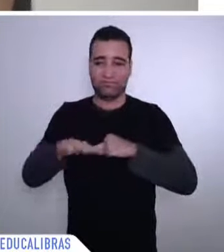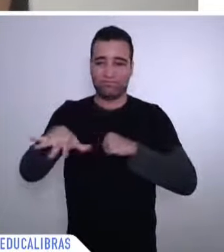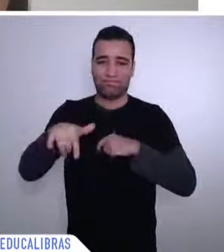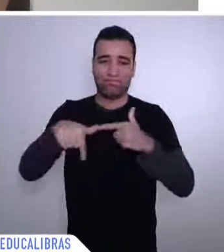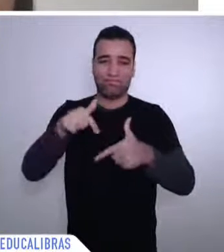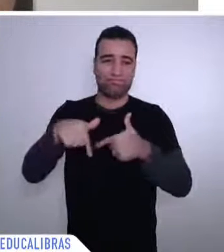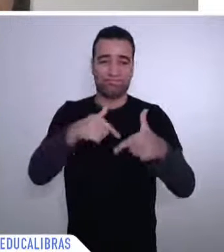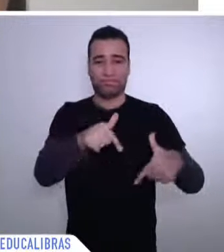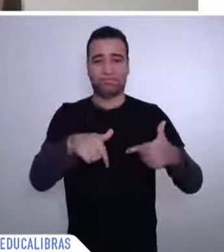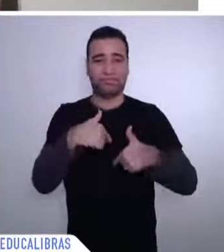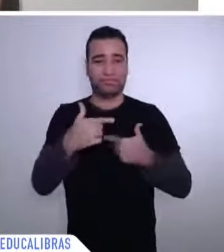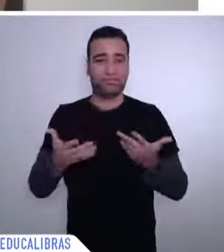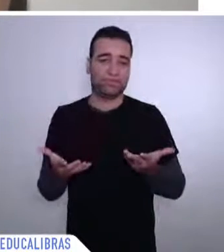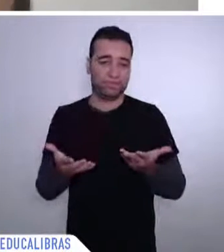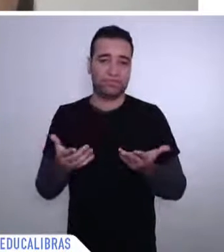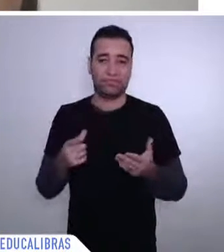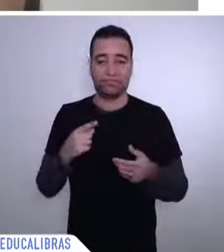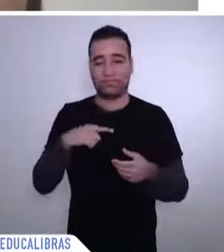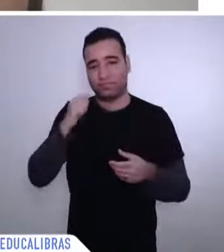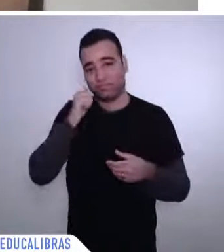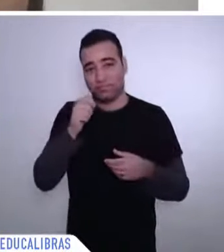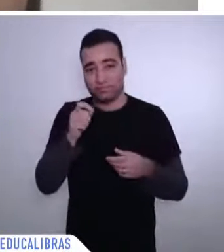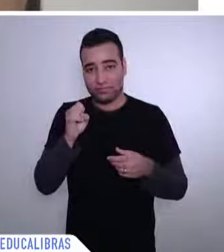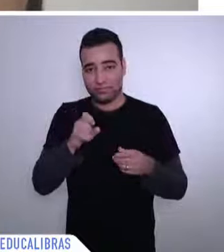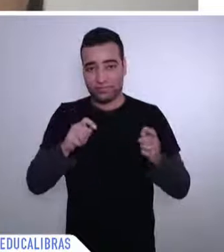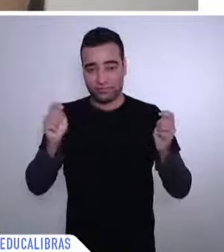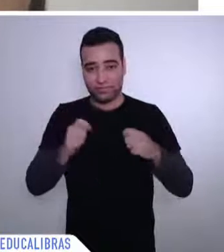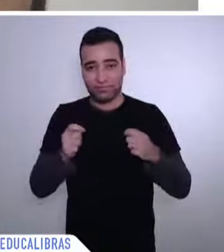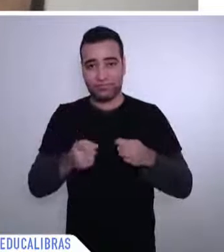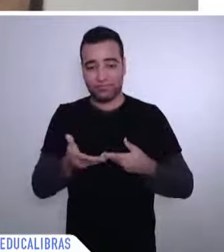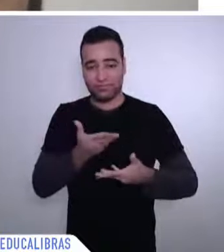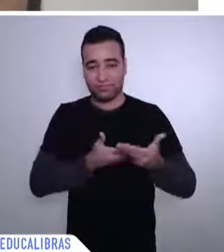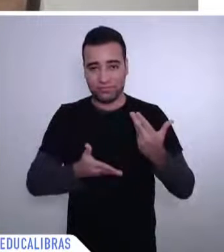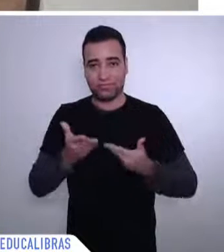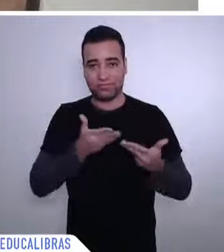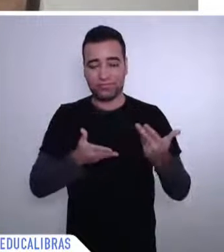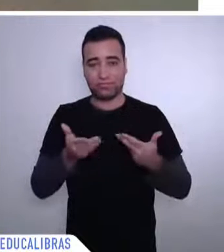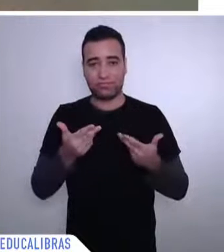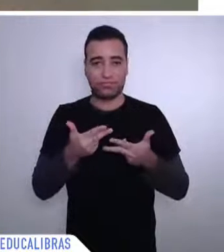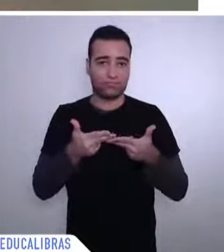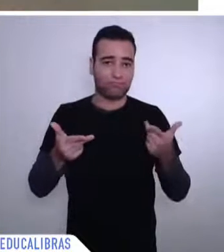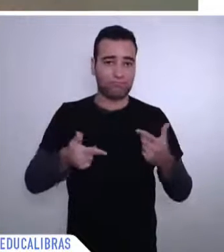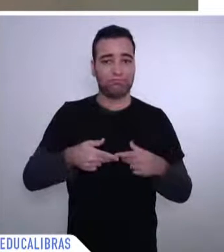some of your thoughts with us, be very, very happy.